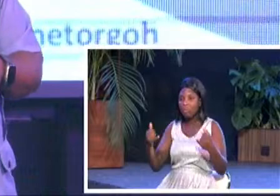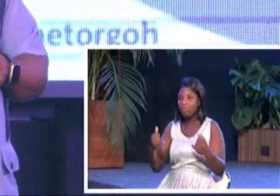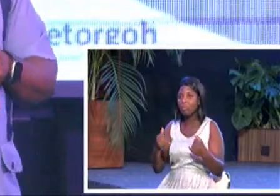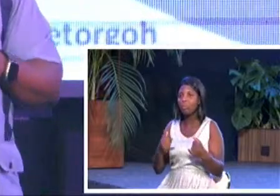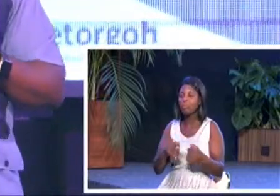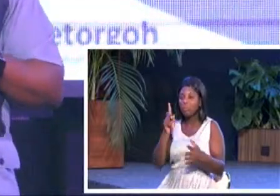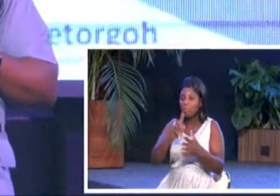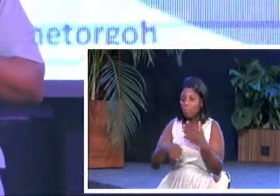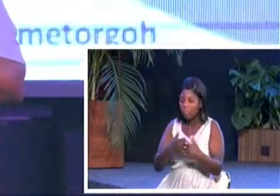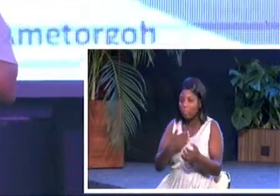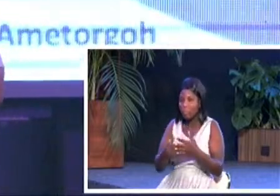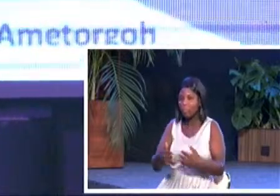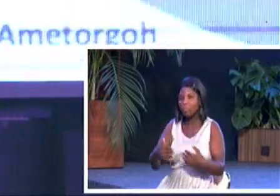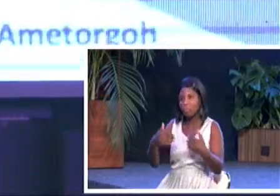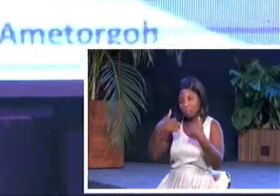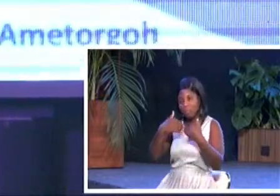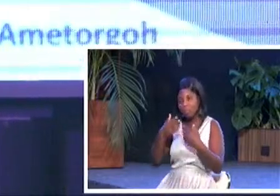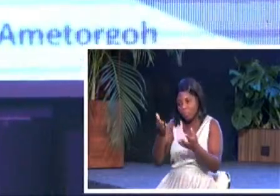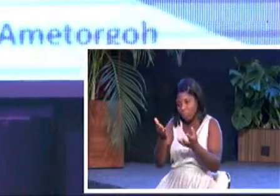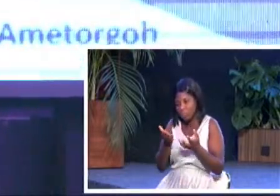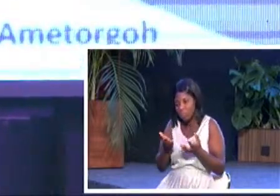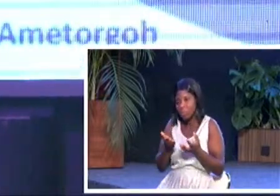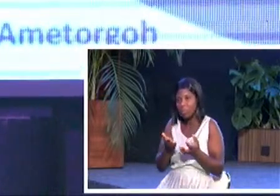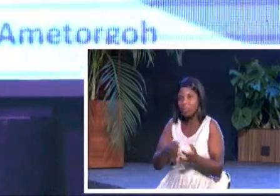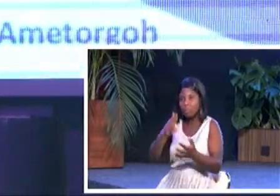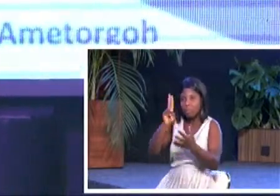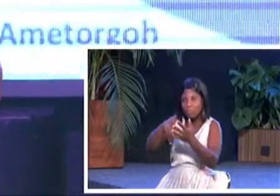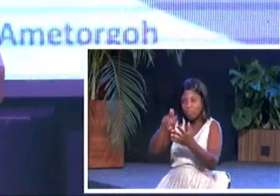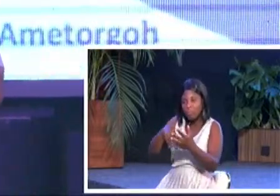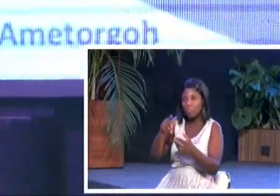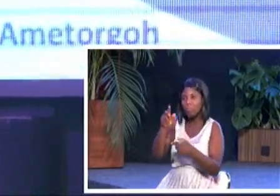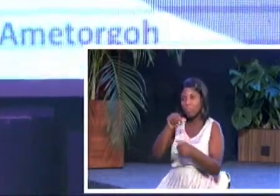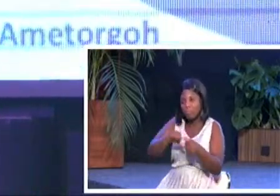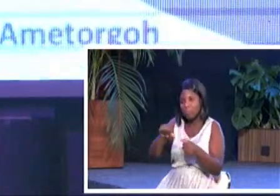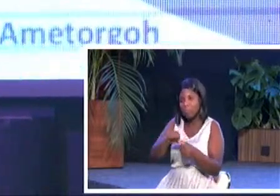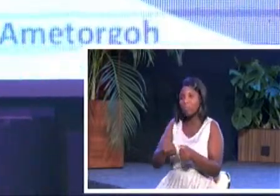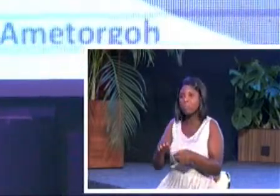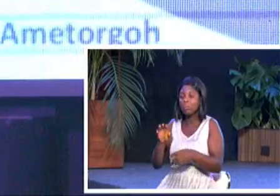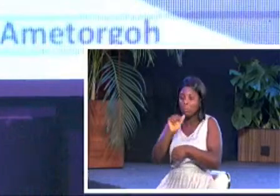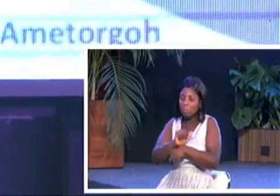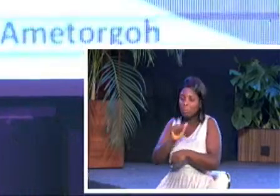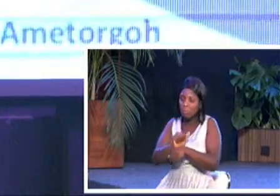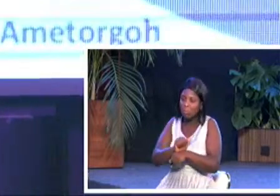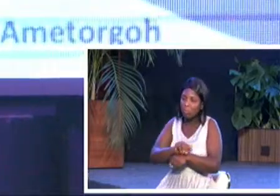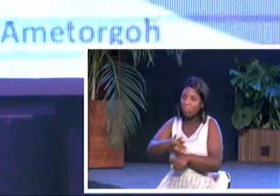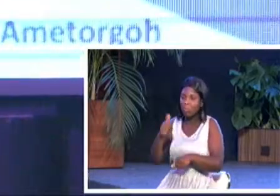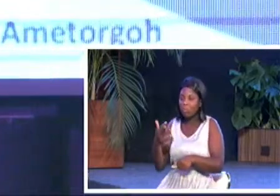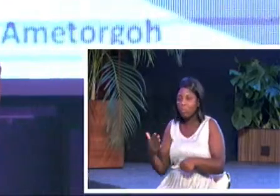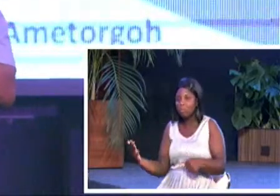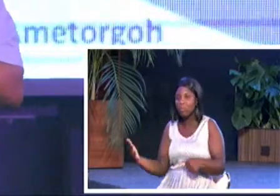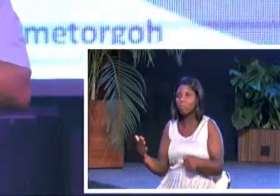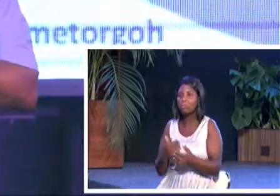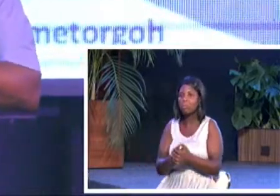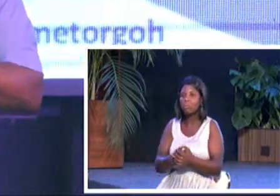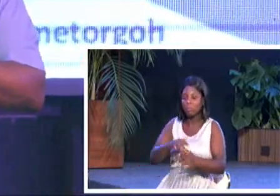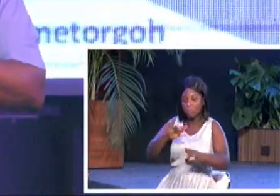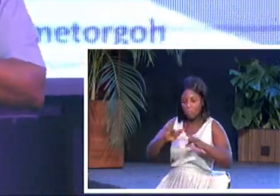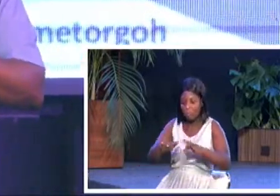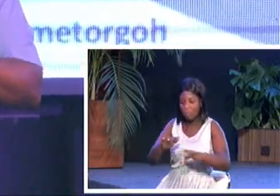of write-ups on Ghana for you. Those are search engines. And we need people who can even